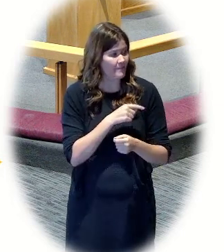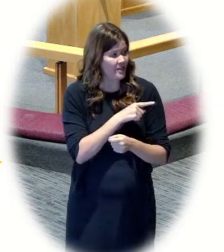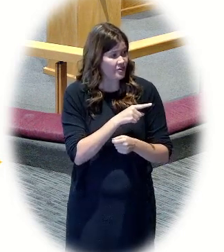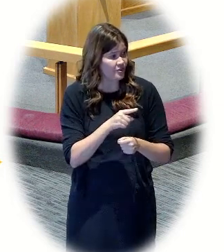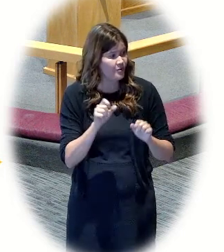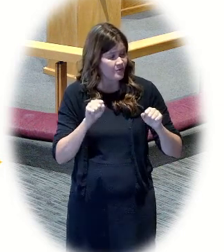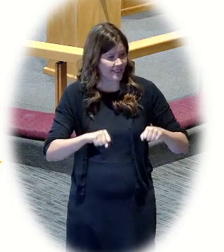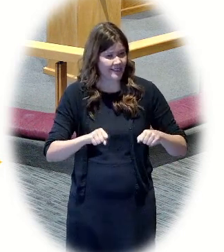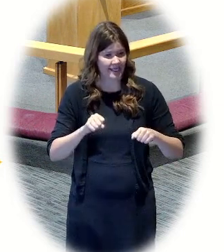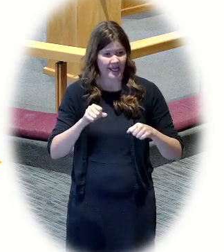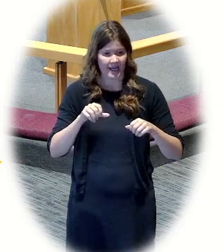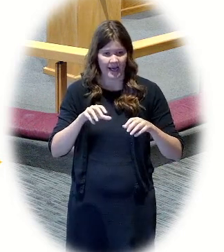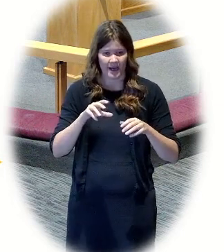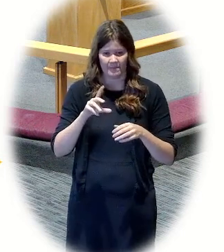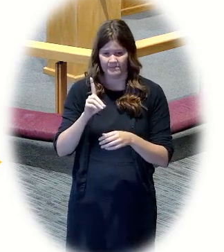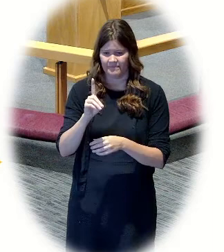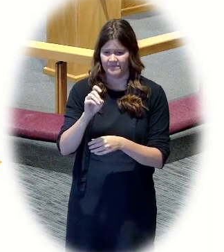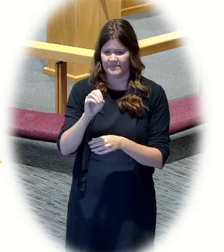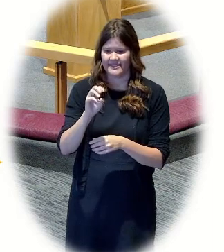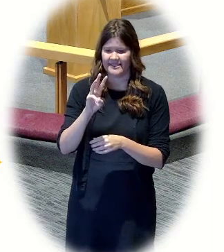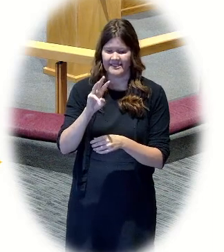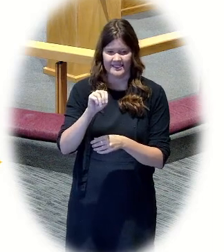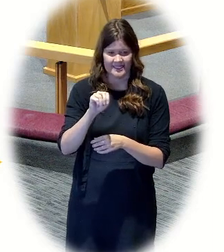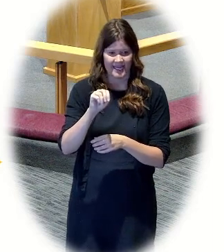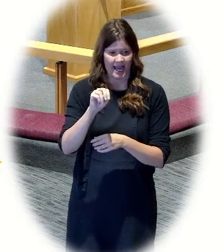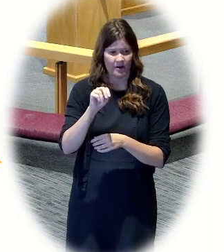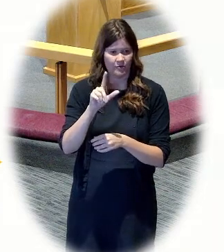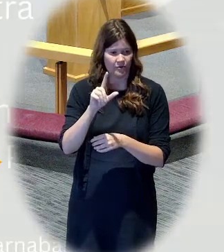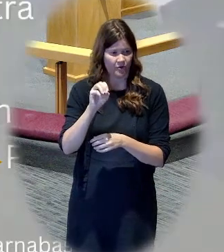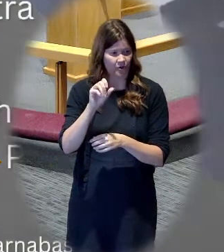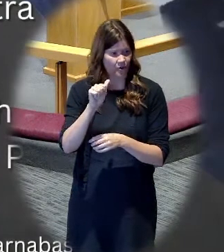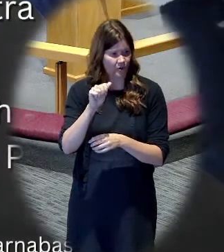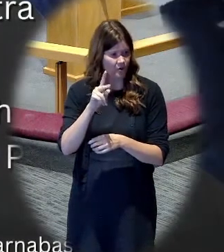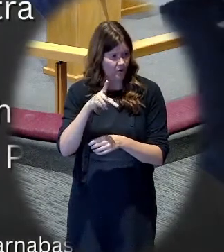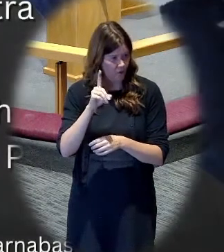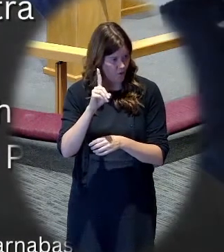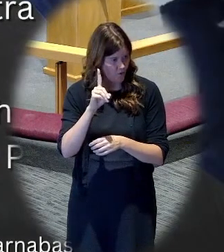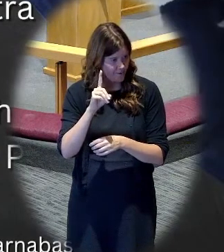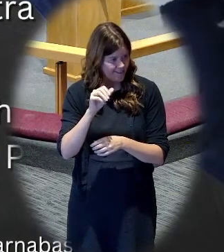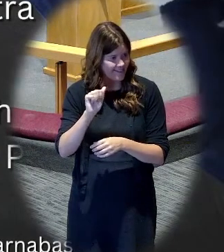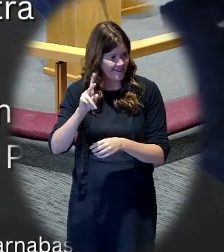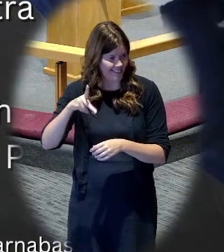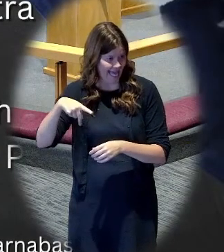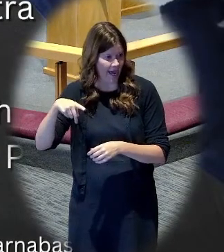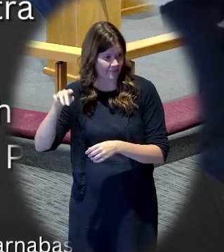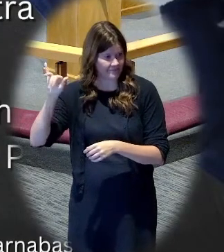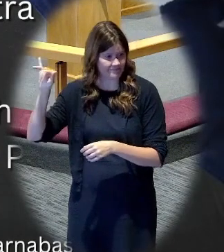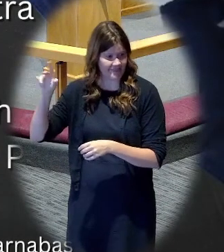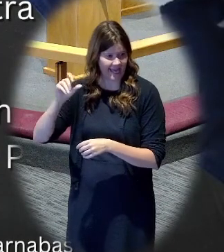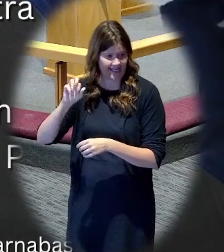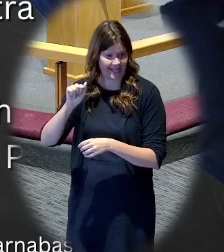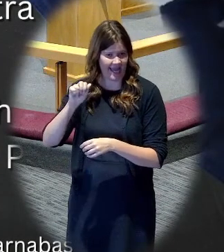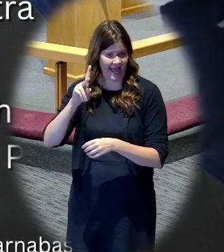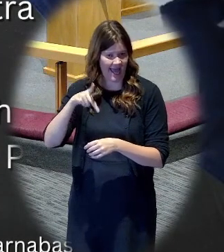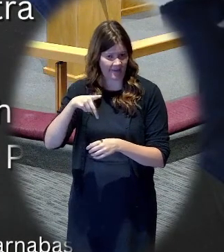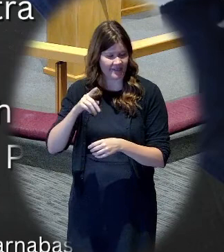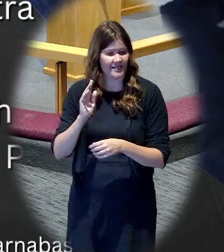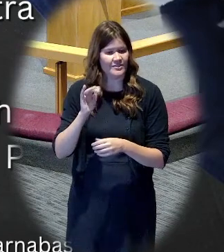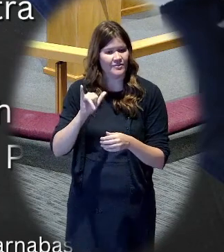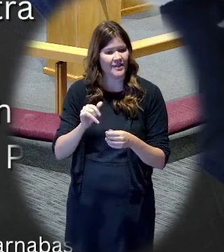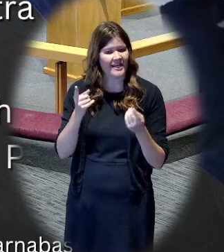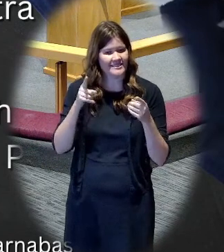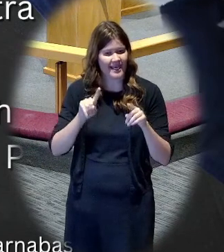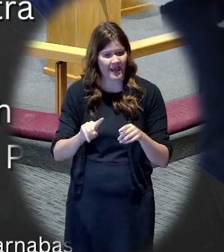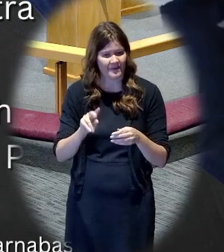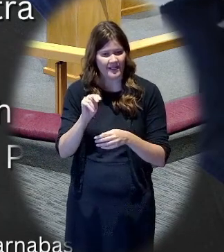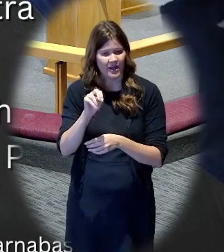and be connected and all of that. So please keep us in your prayers. We feverishly work on that. That's coming. November 6th after church,